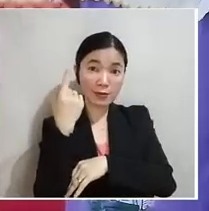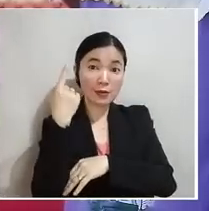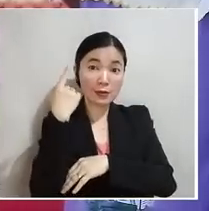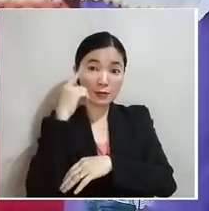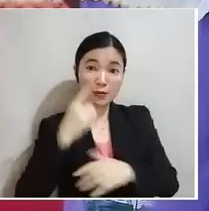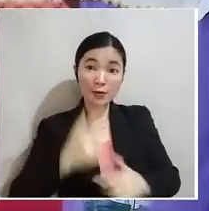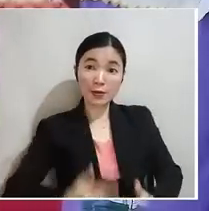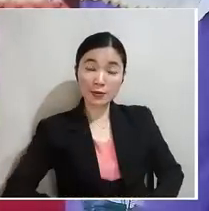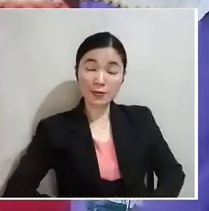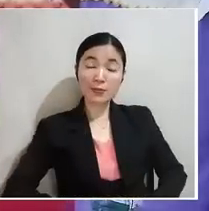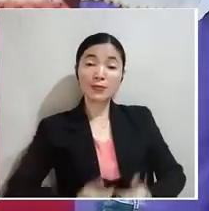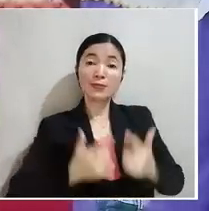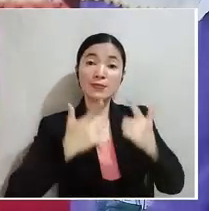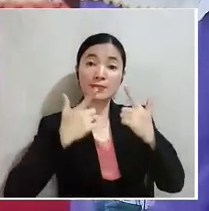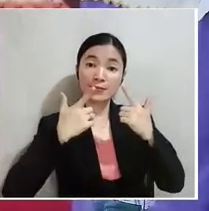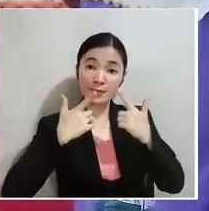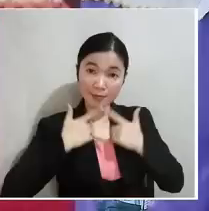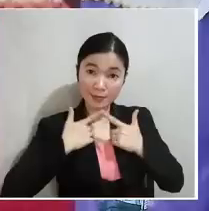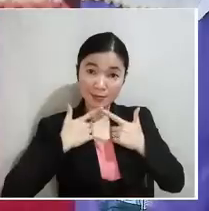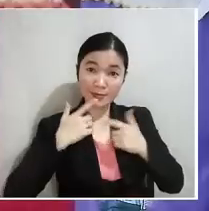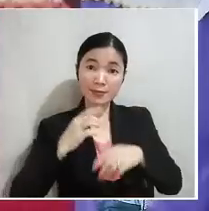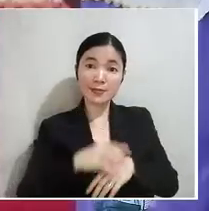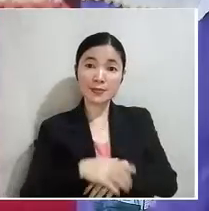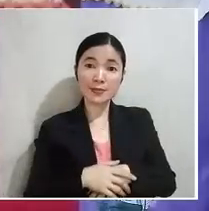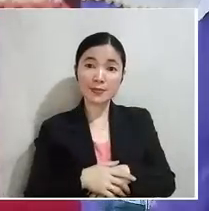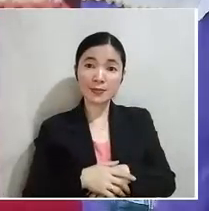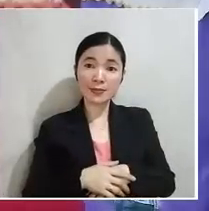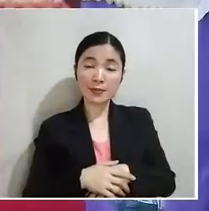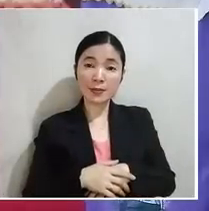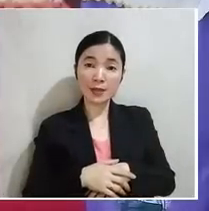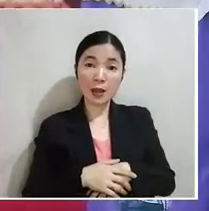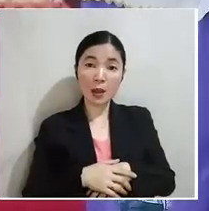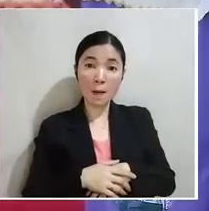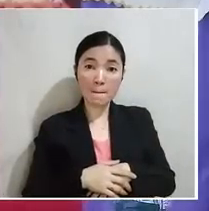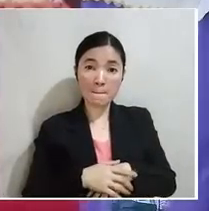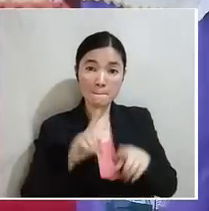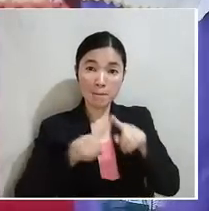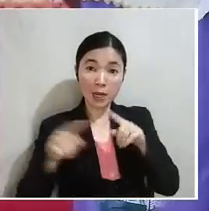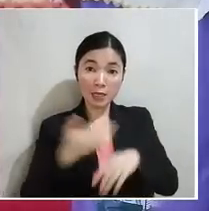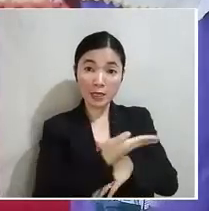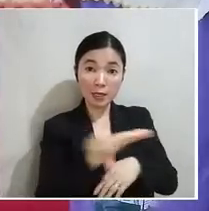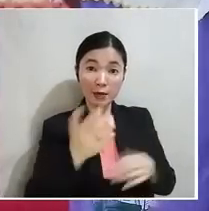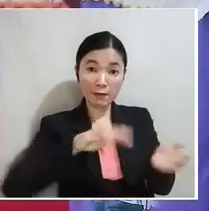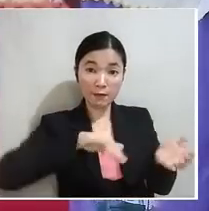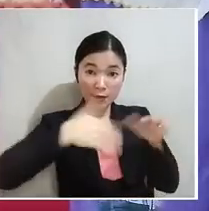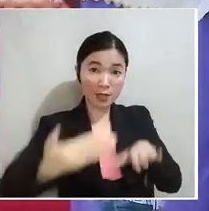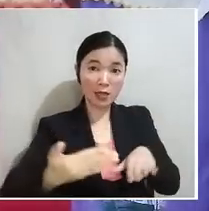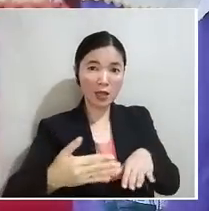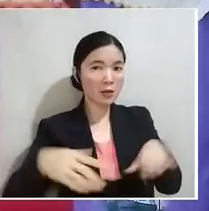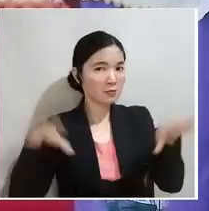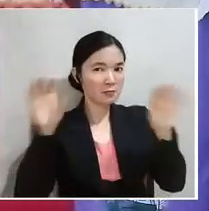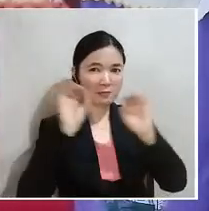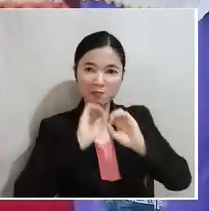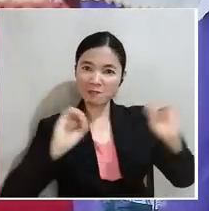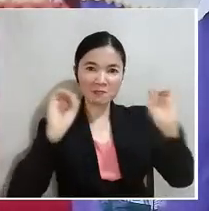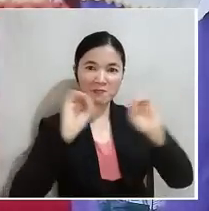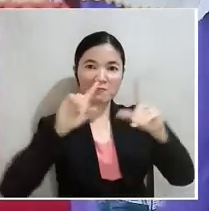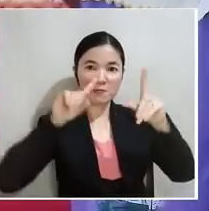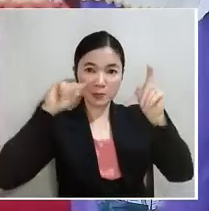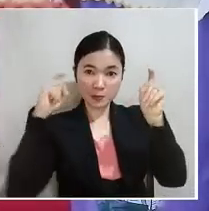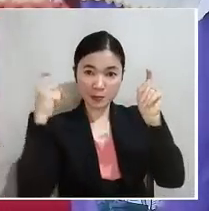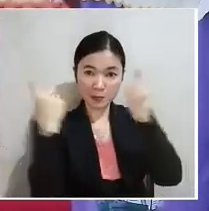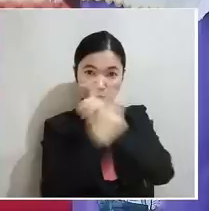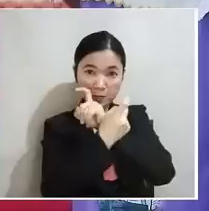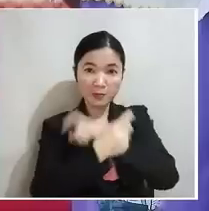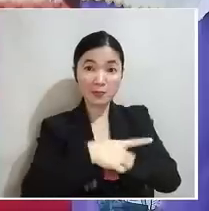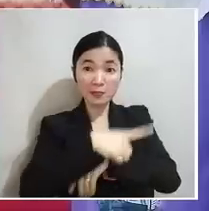Only for the living. Once we die, there is no more conversion, because